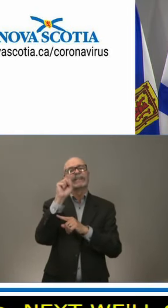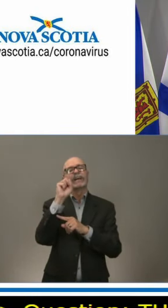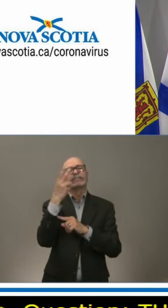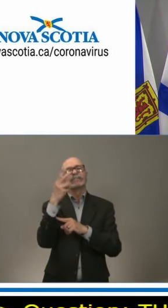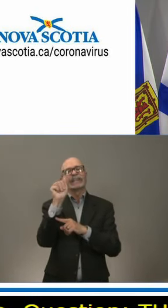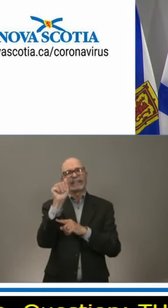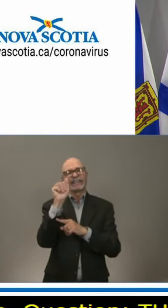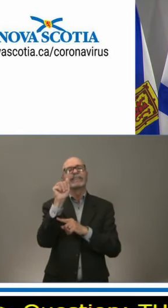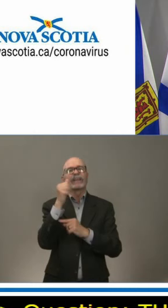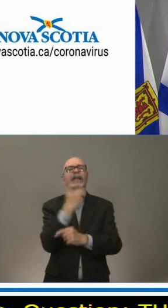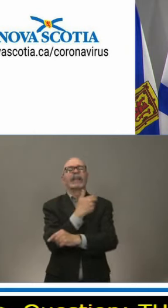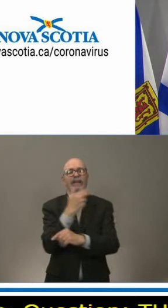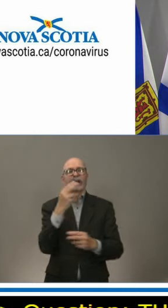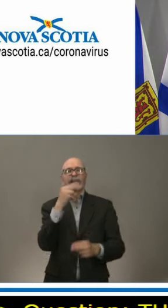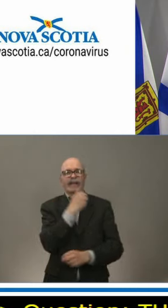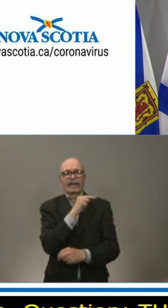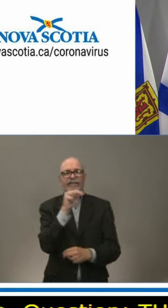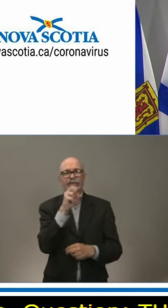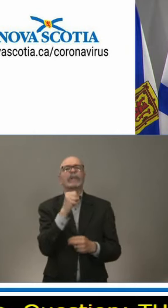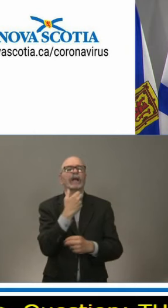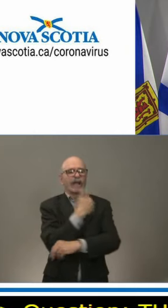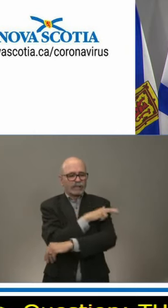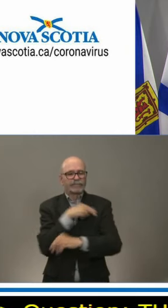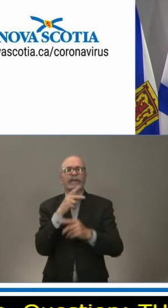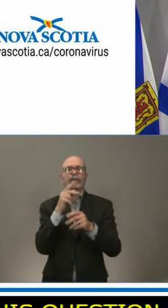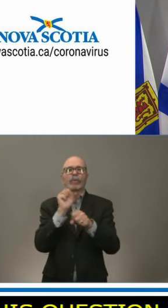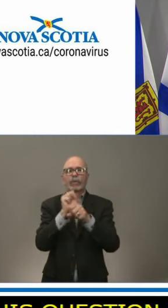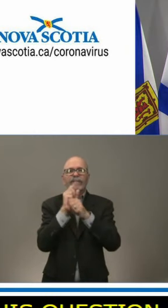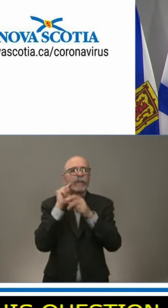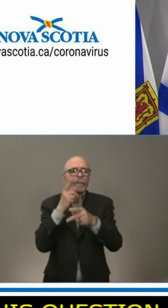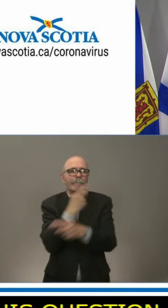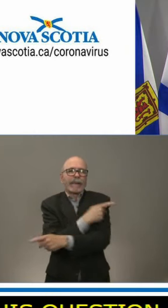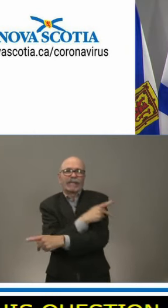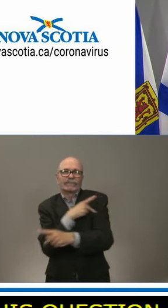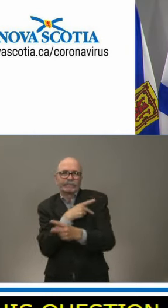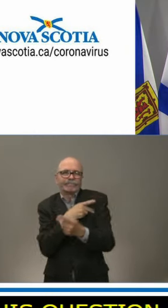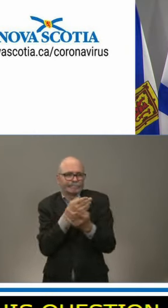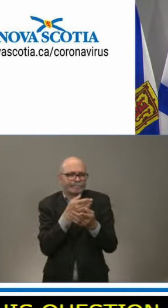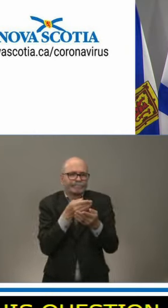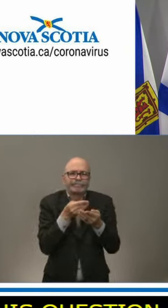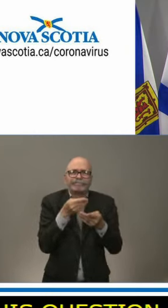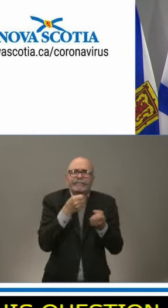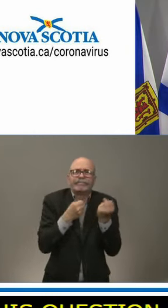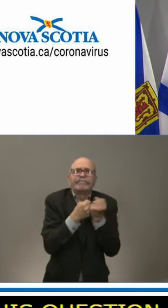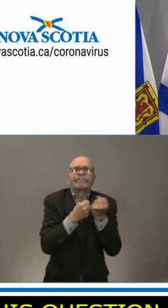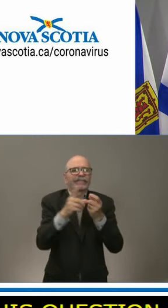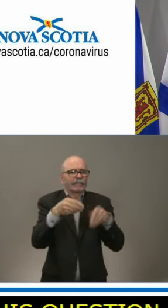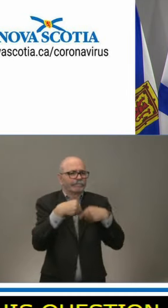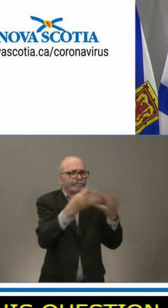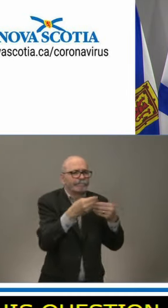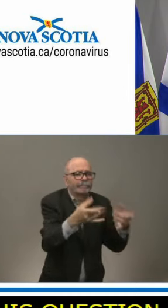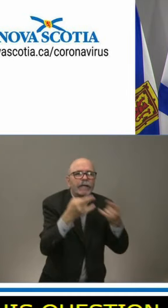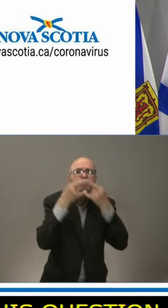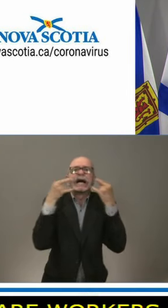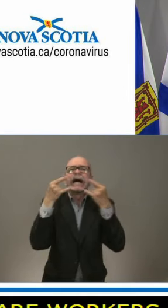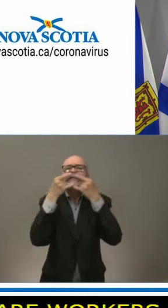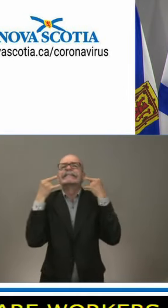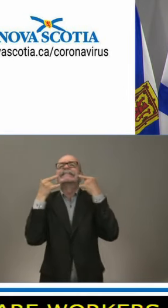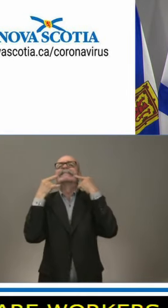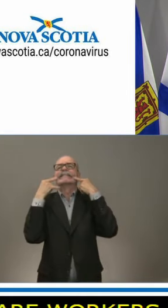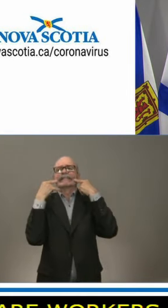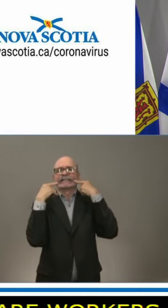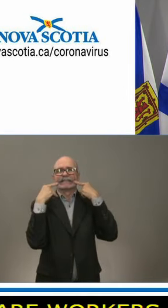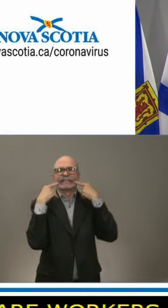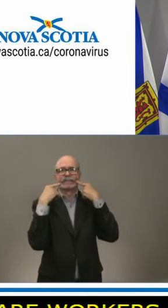and other public areas will now be provided surgical and procedure masks at work as of this afternoon. This is obviously a